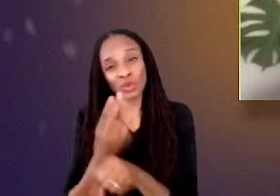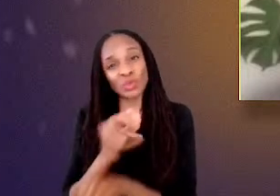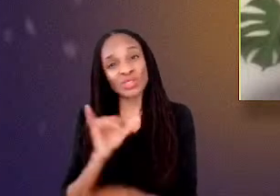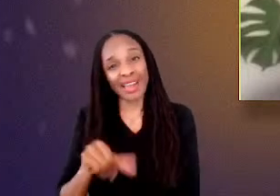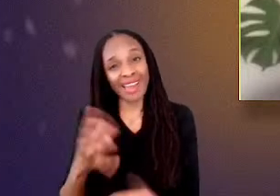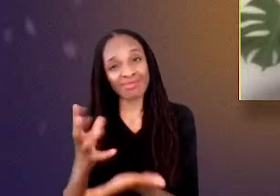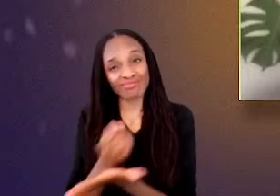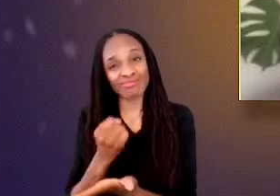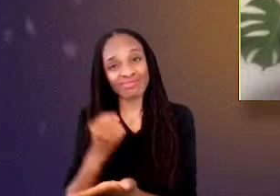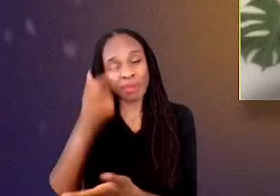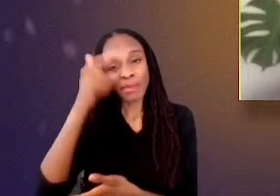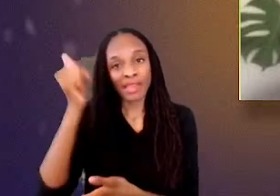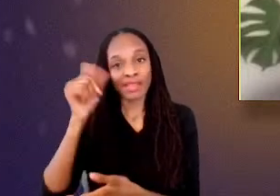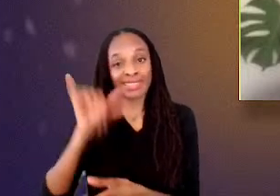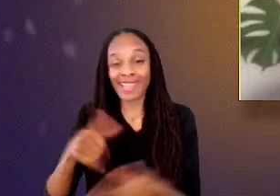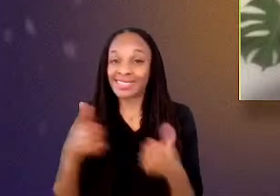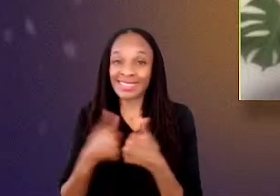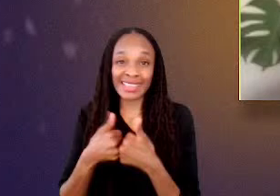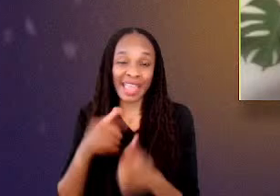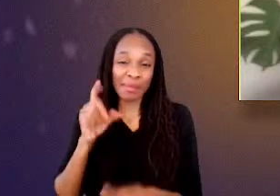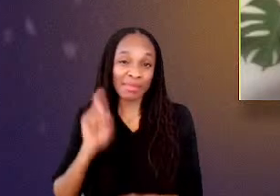the game that we have to play.